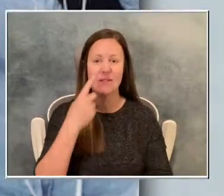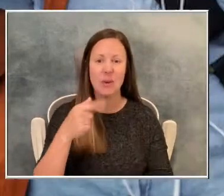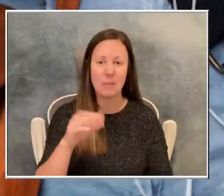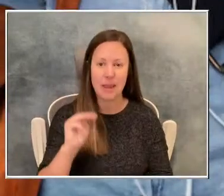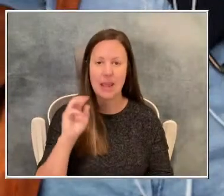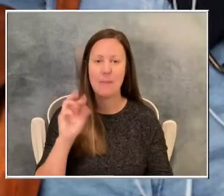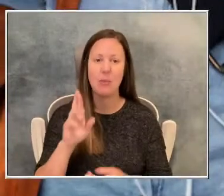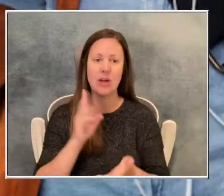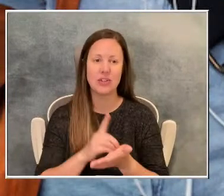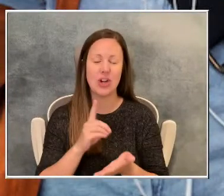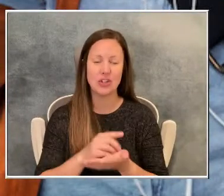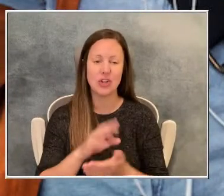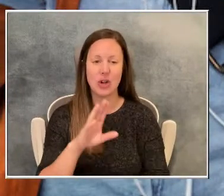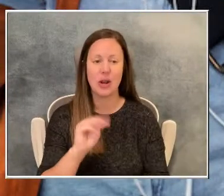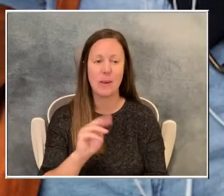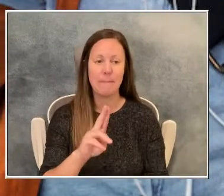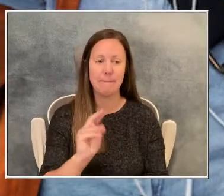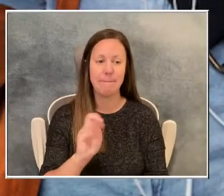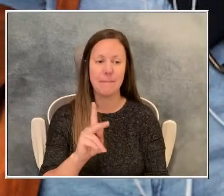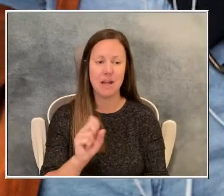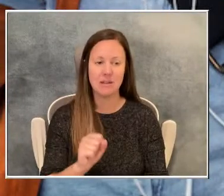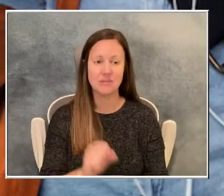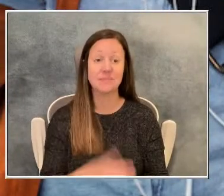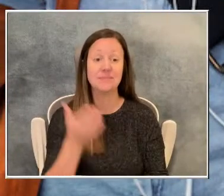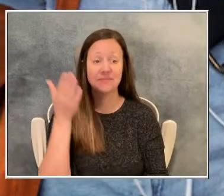with us. You can use the chat on YouTube or